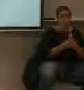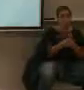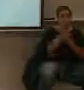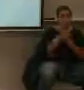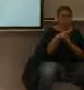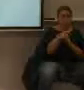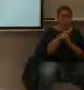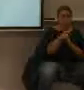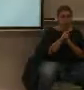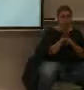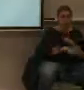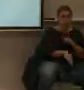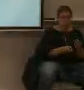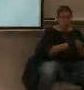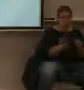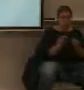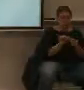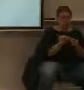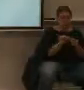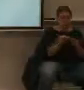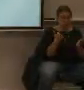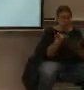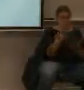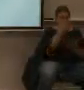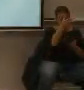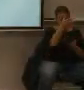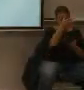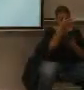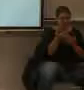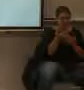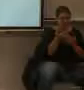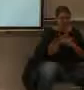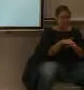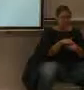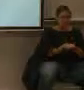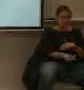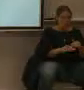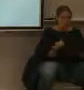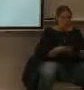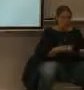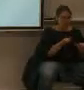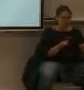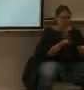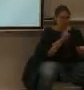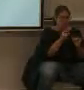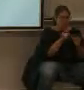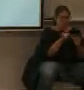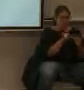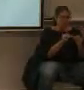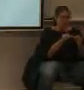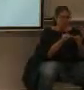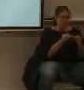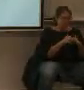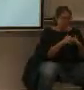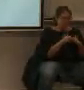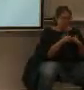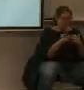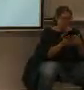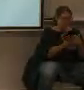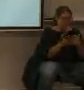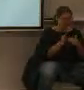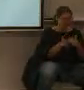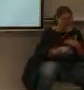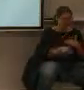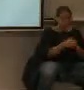well. And next to coal, there's just slow levels of activities that are continuously breaking down these organic